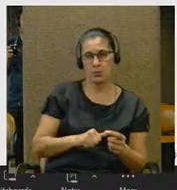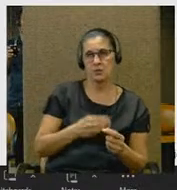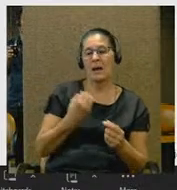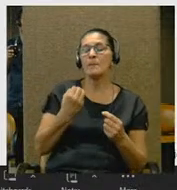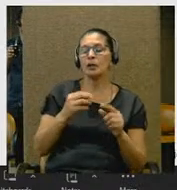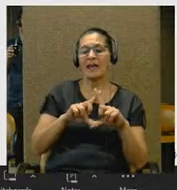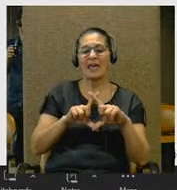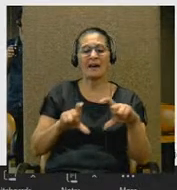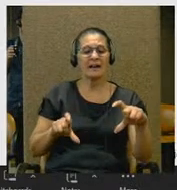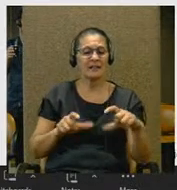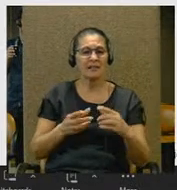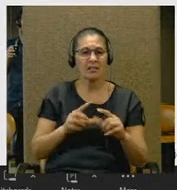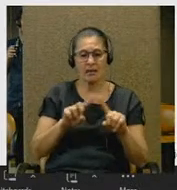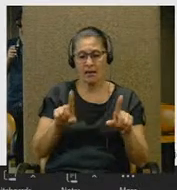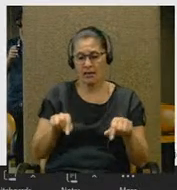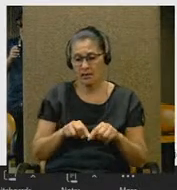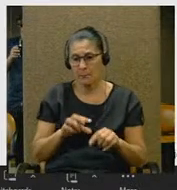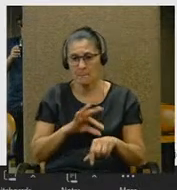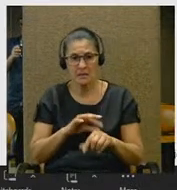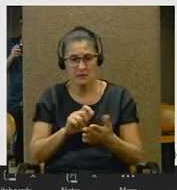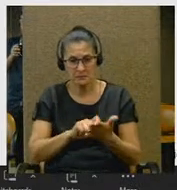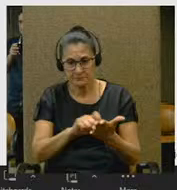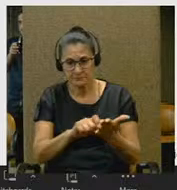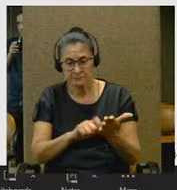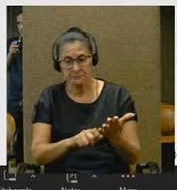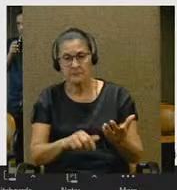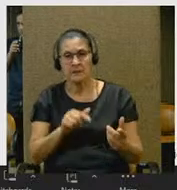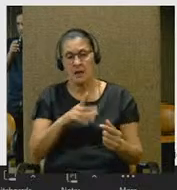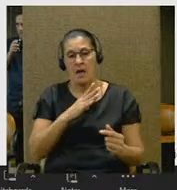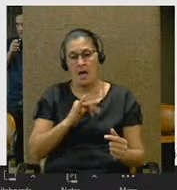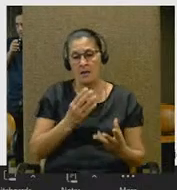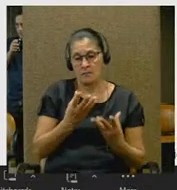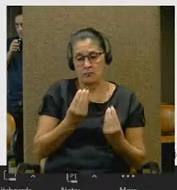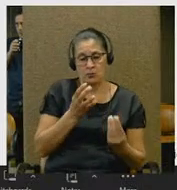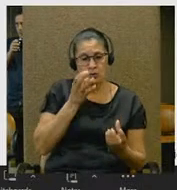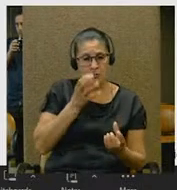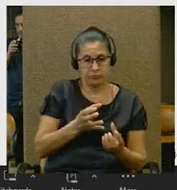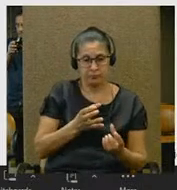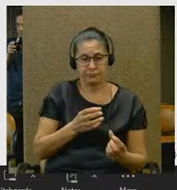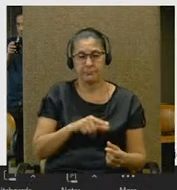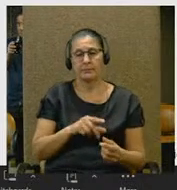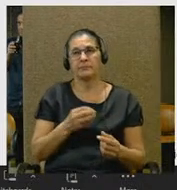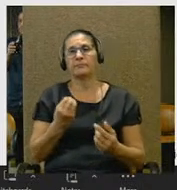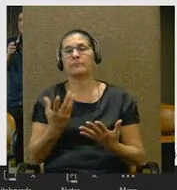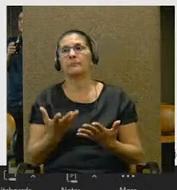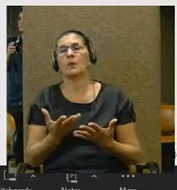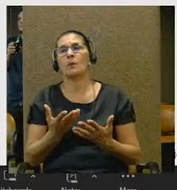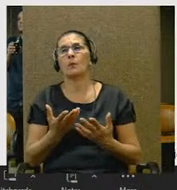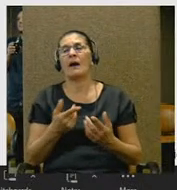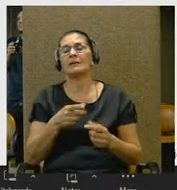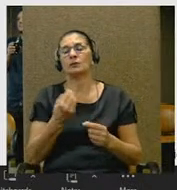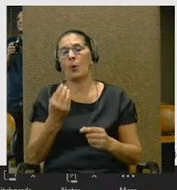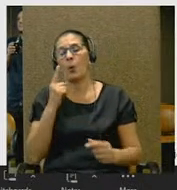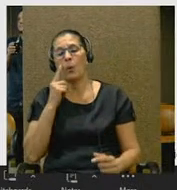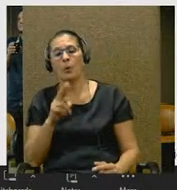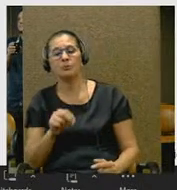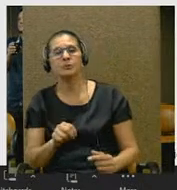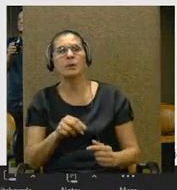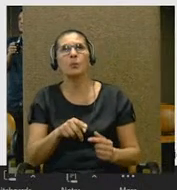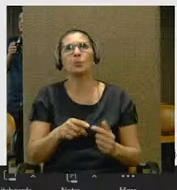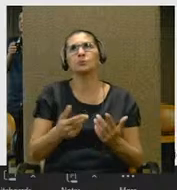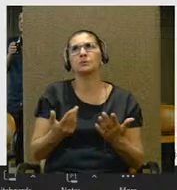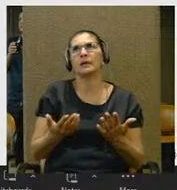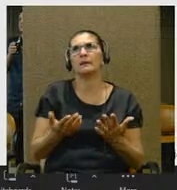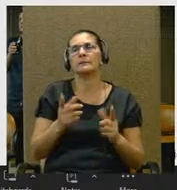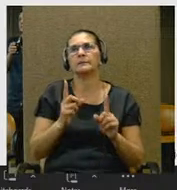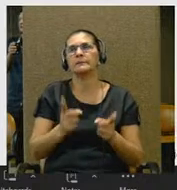risks. Depending on how much you consume, it can slow down breathing, leading to overdose. They also can be